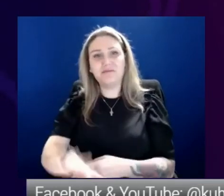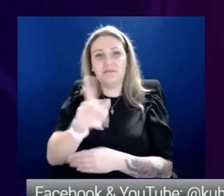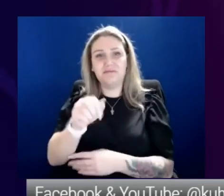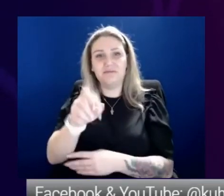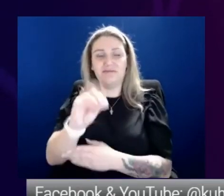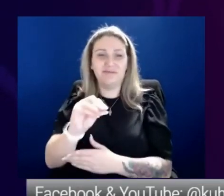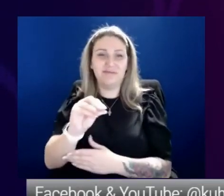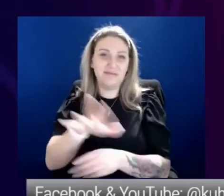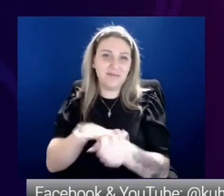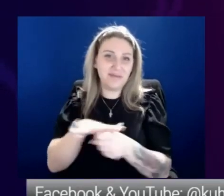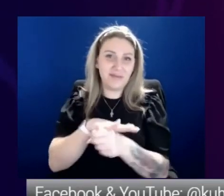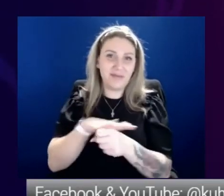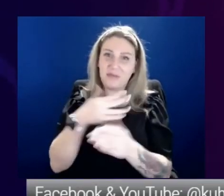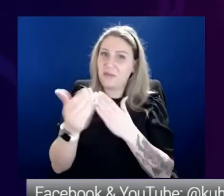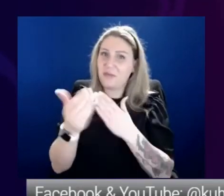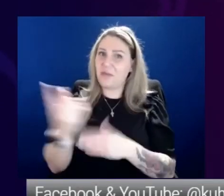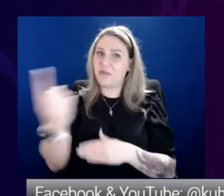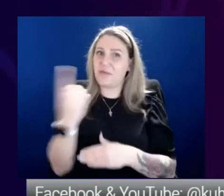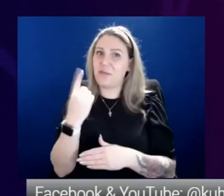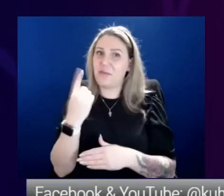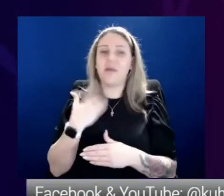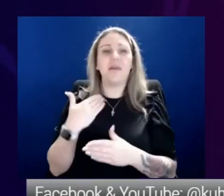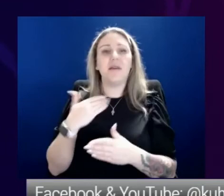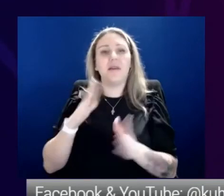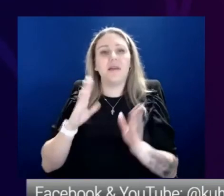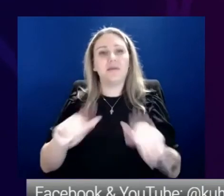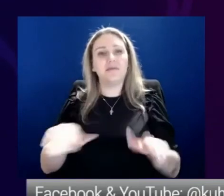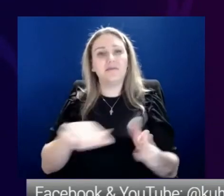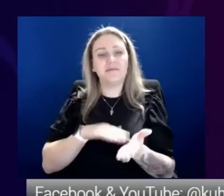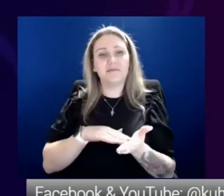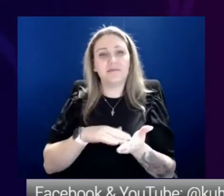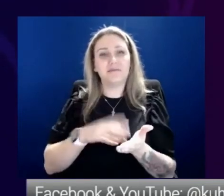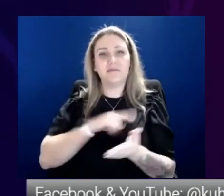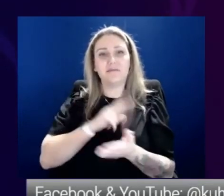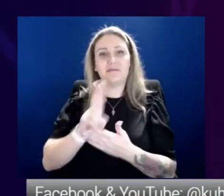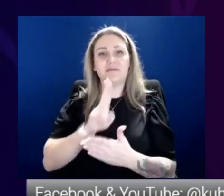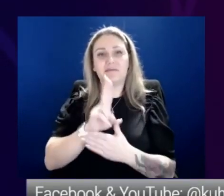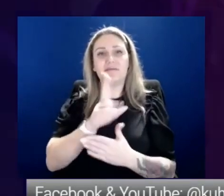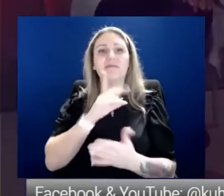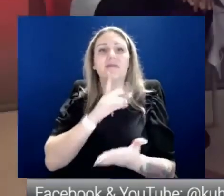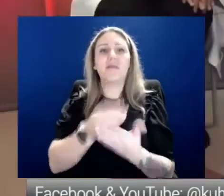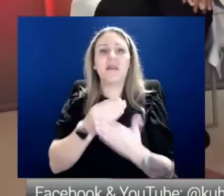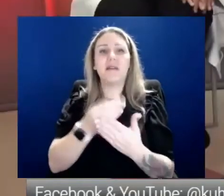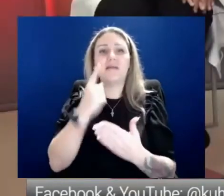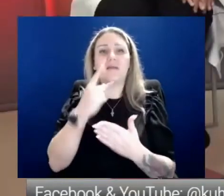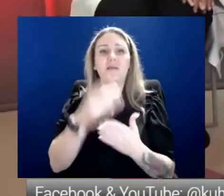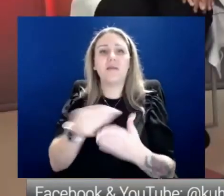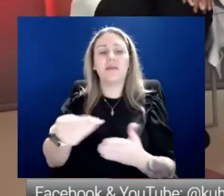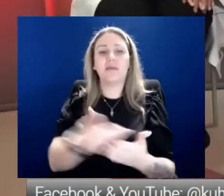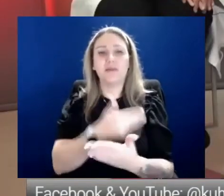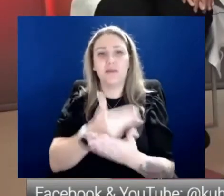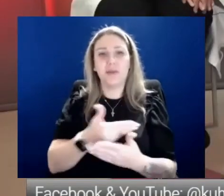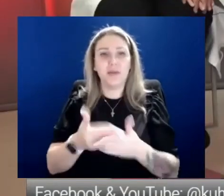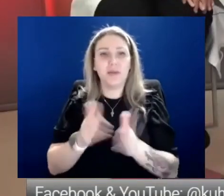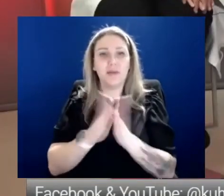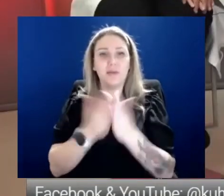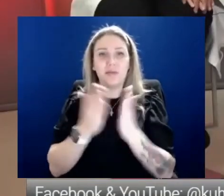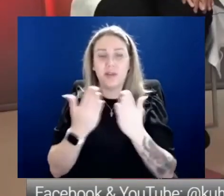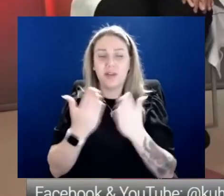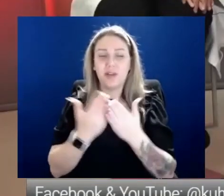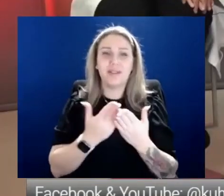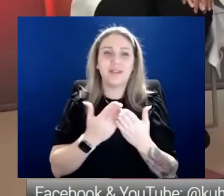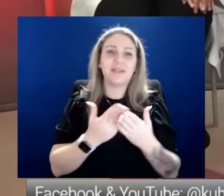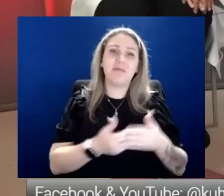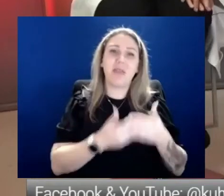the pediatrician for. We use the money to buy new books to give to babies and children 0 to 5, along